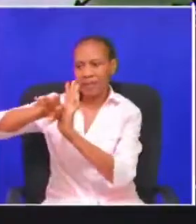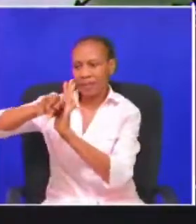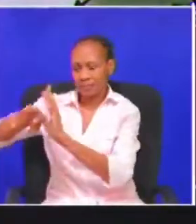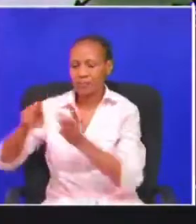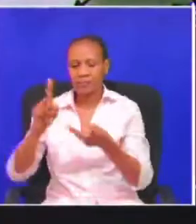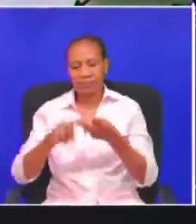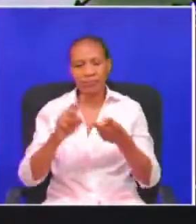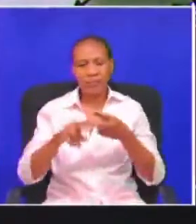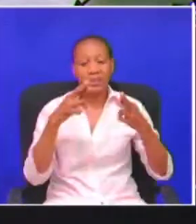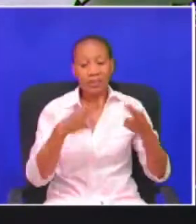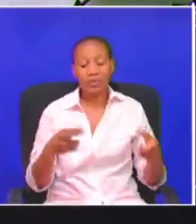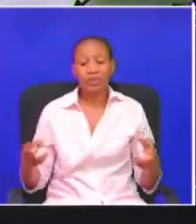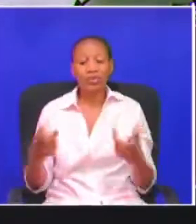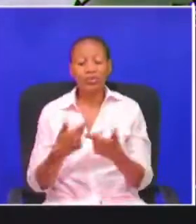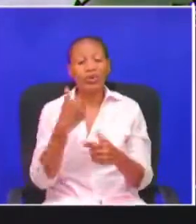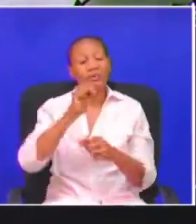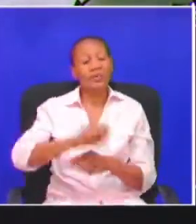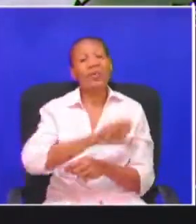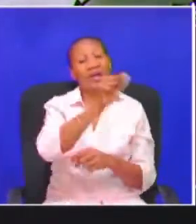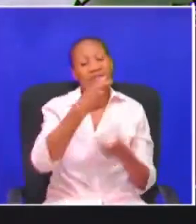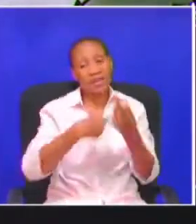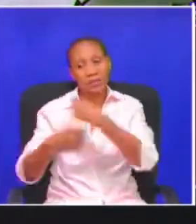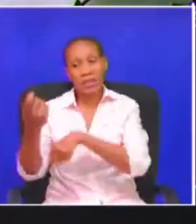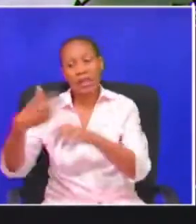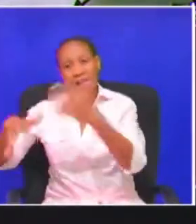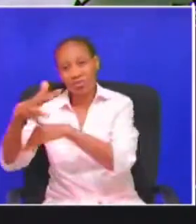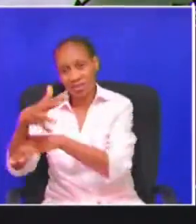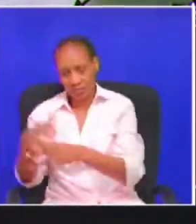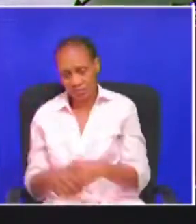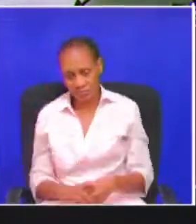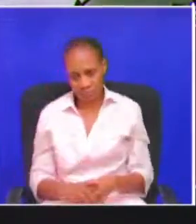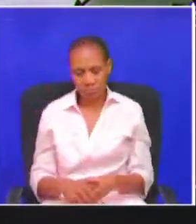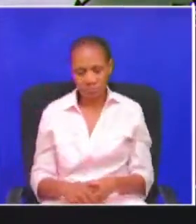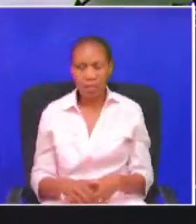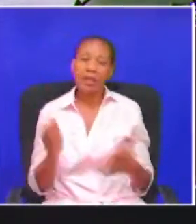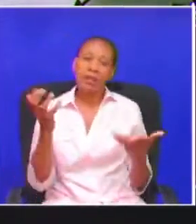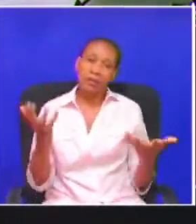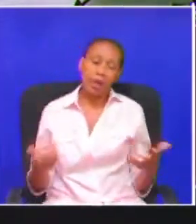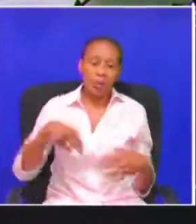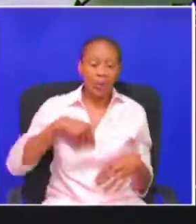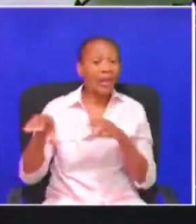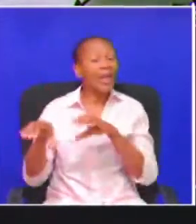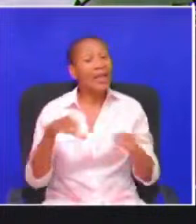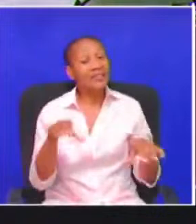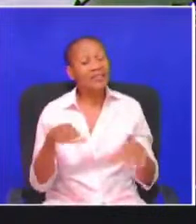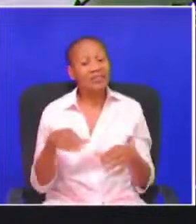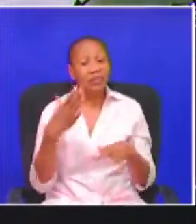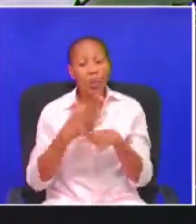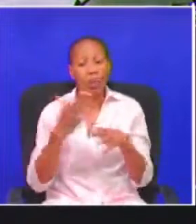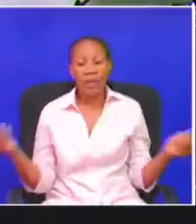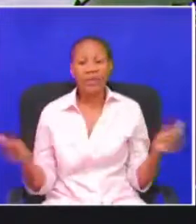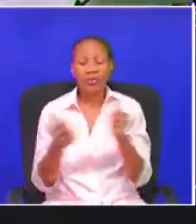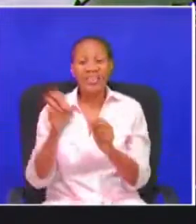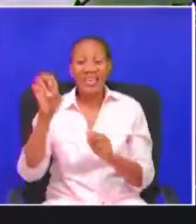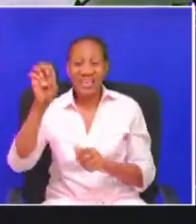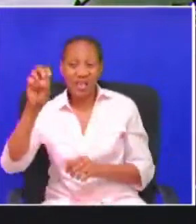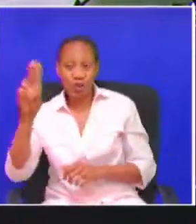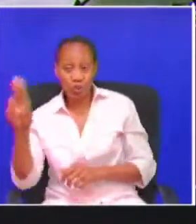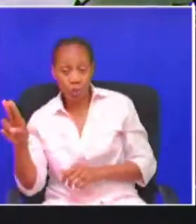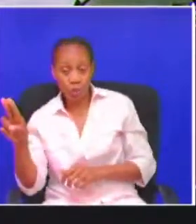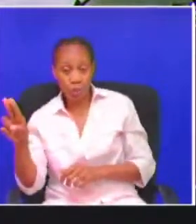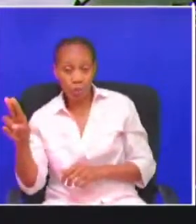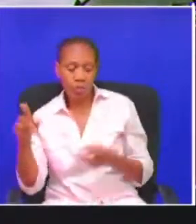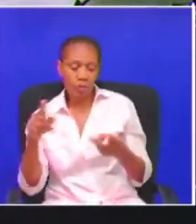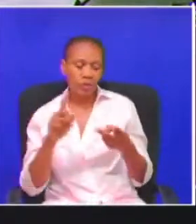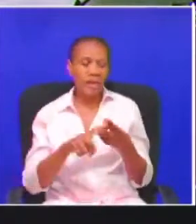of the South African exports. While we are actively engaged with both the European Union